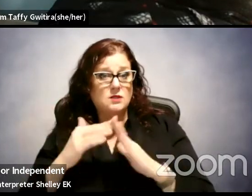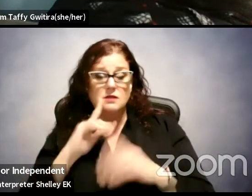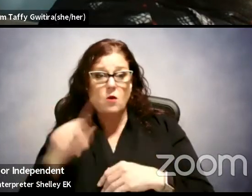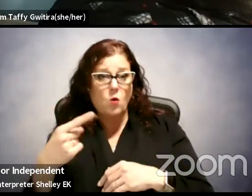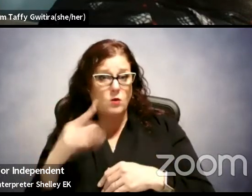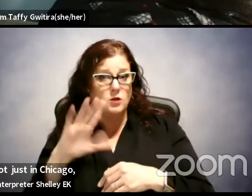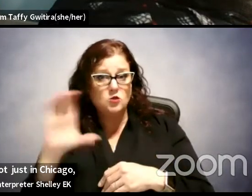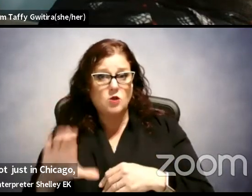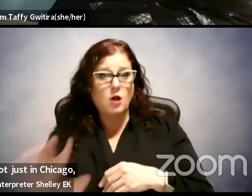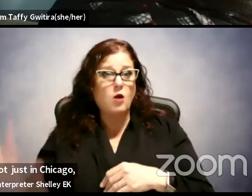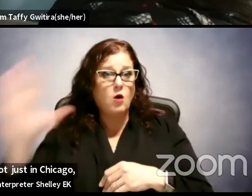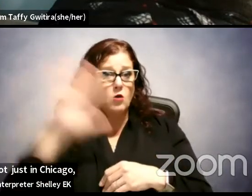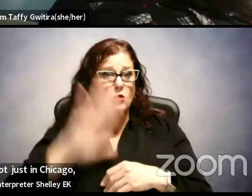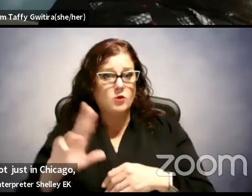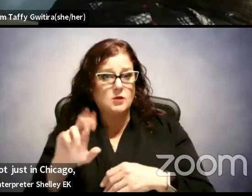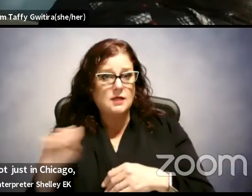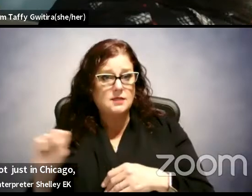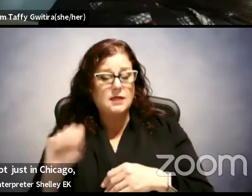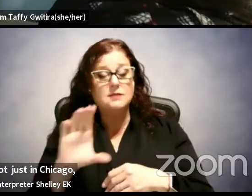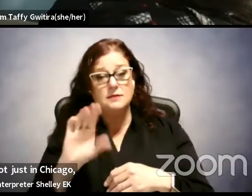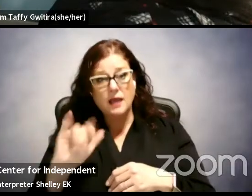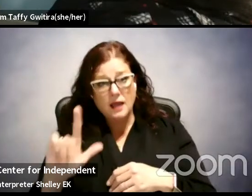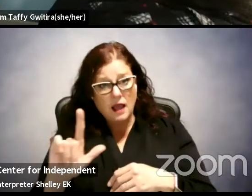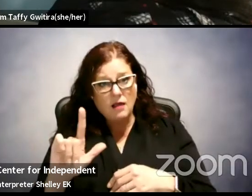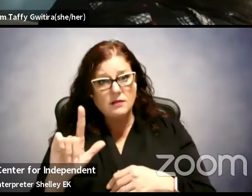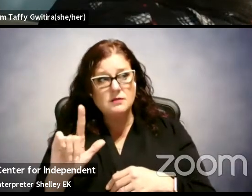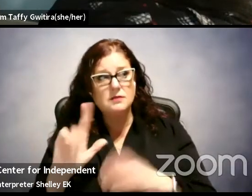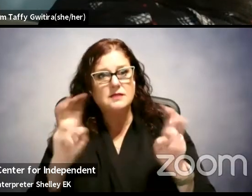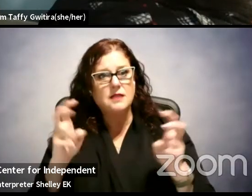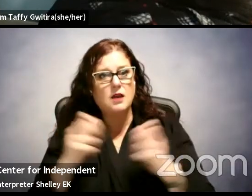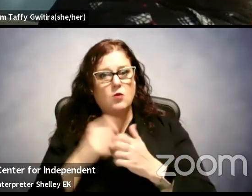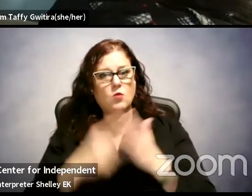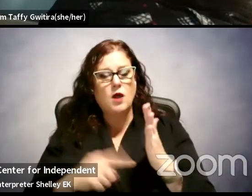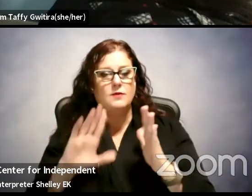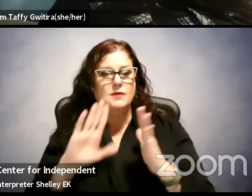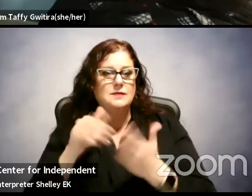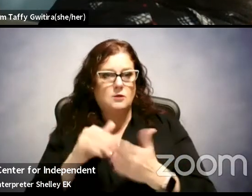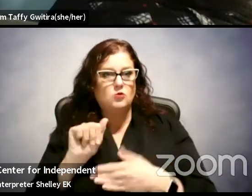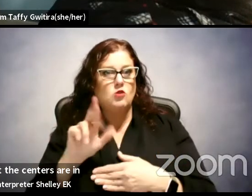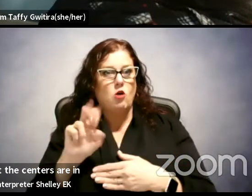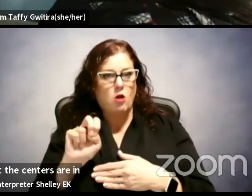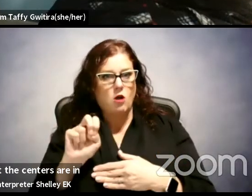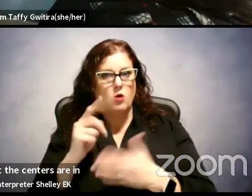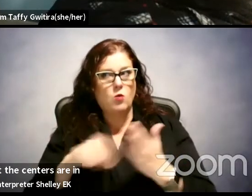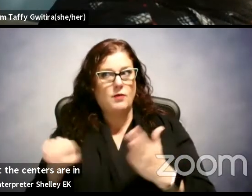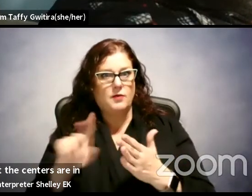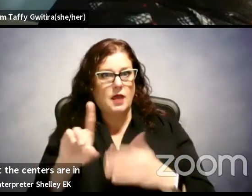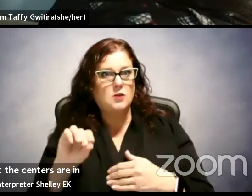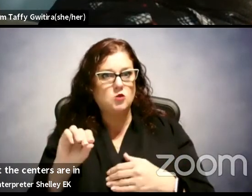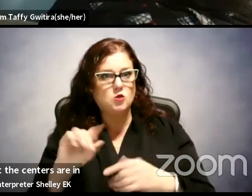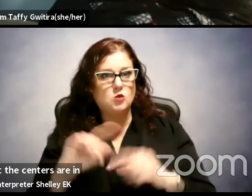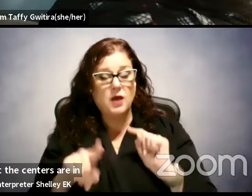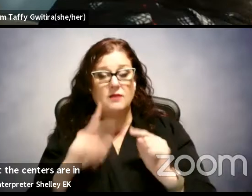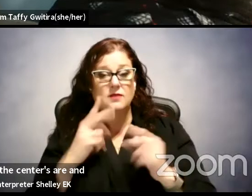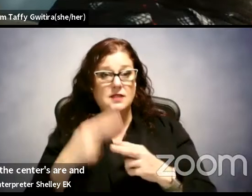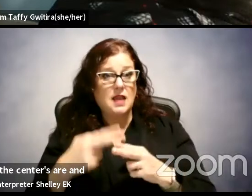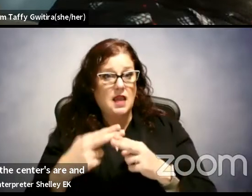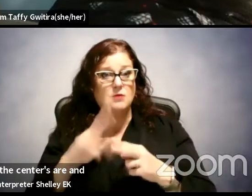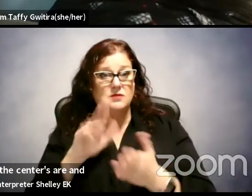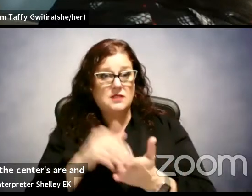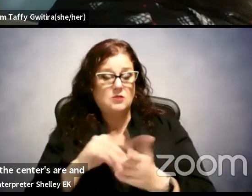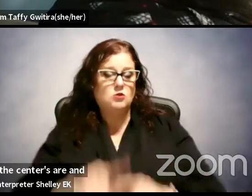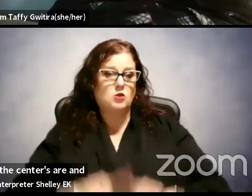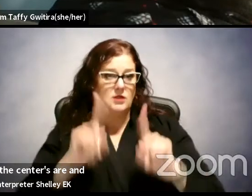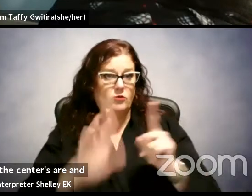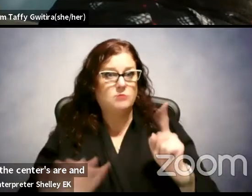all over the country. So Center for Independent Living is just the title of what the centers are and what they do, but the actual names of the centers are